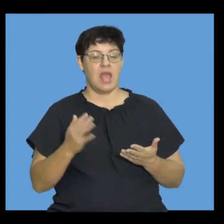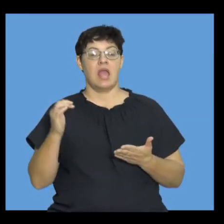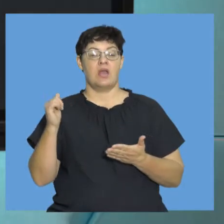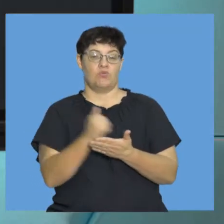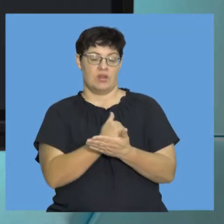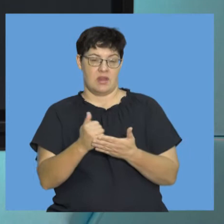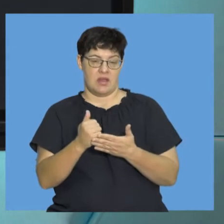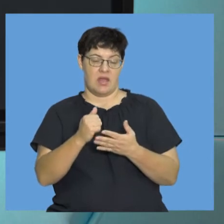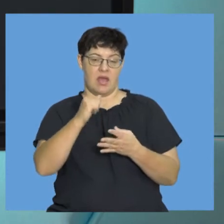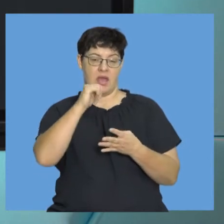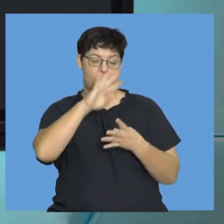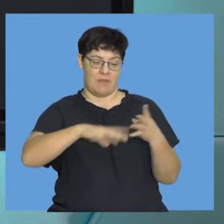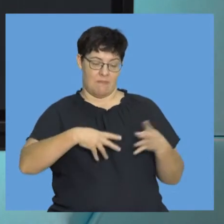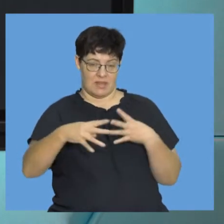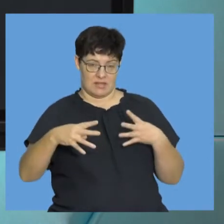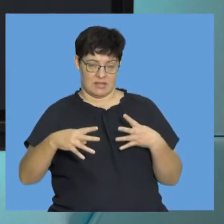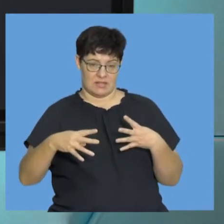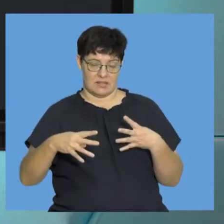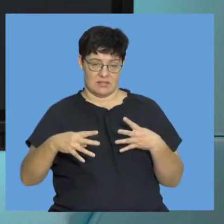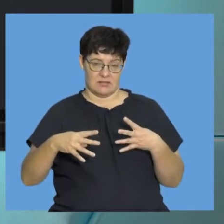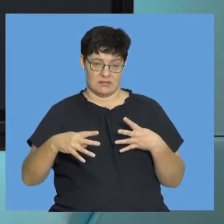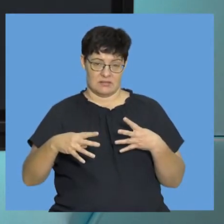schedule. And definitely,